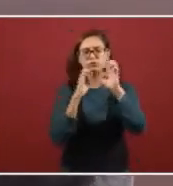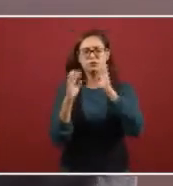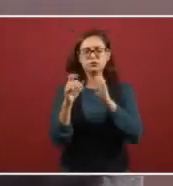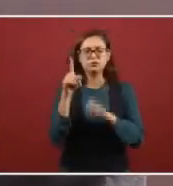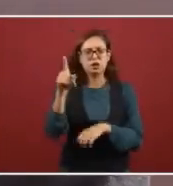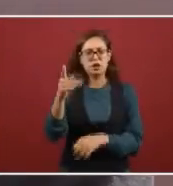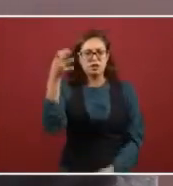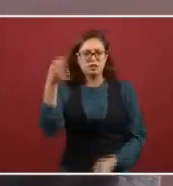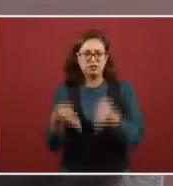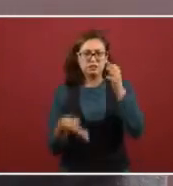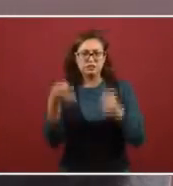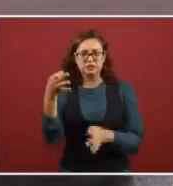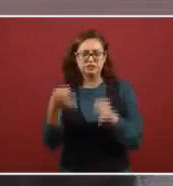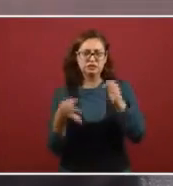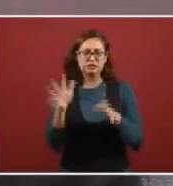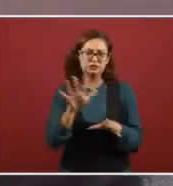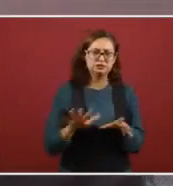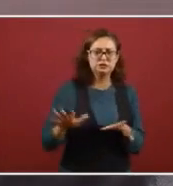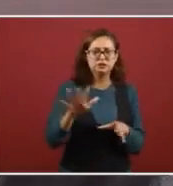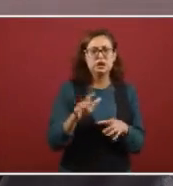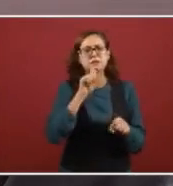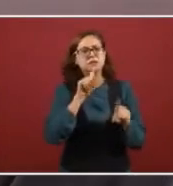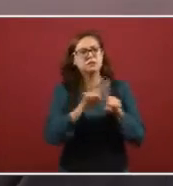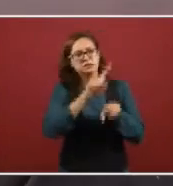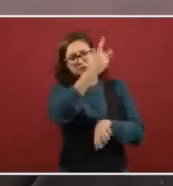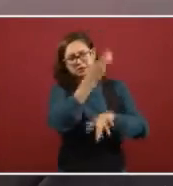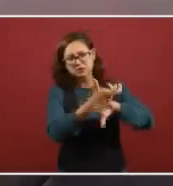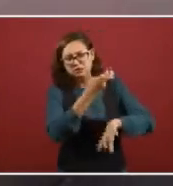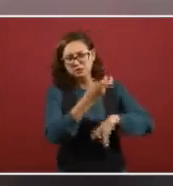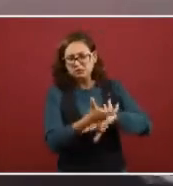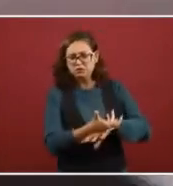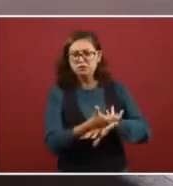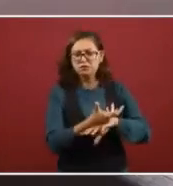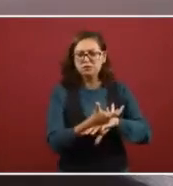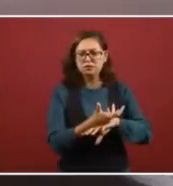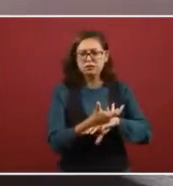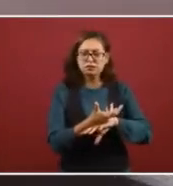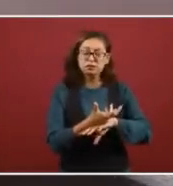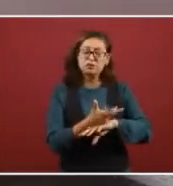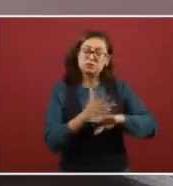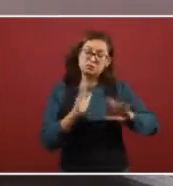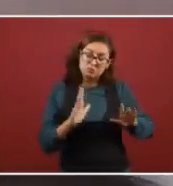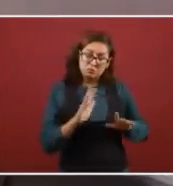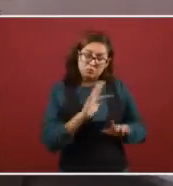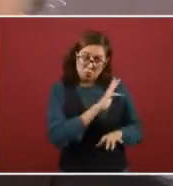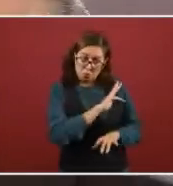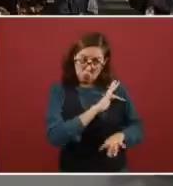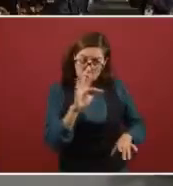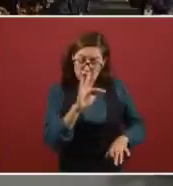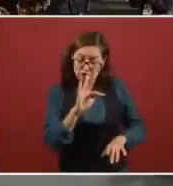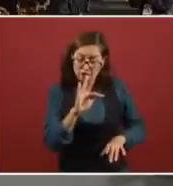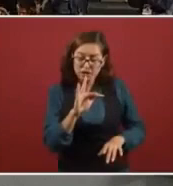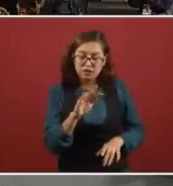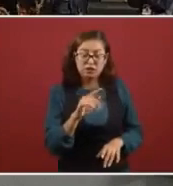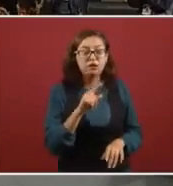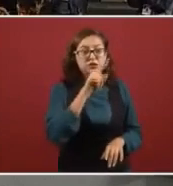of diverse communications, because the U.S. proceeds, but it's